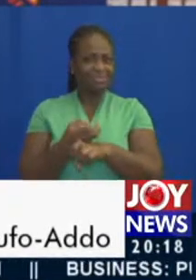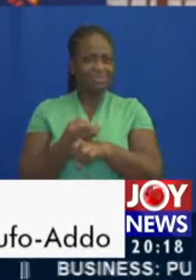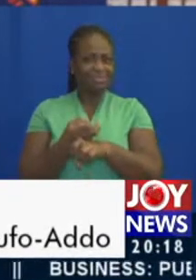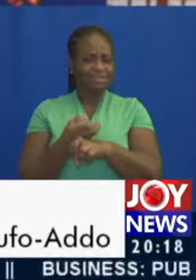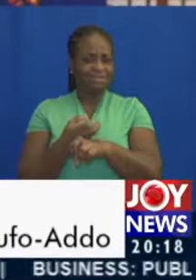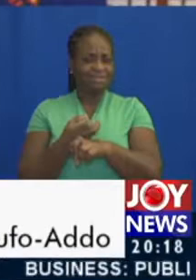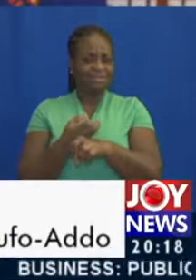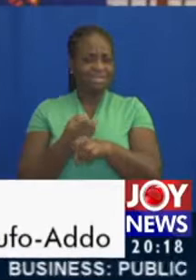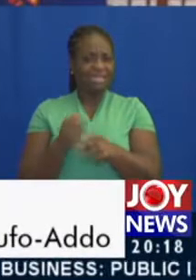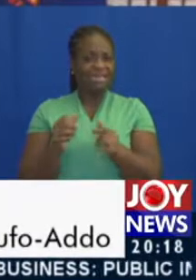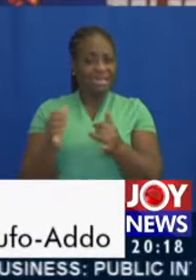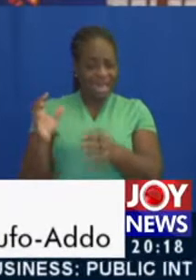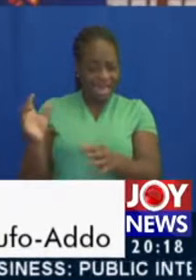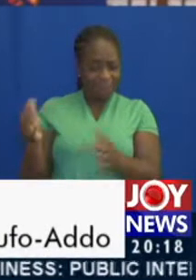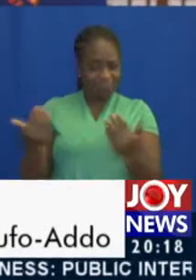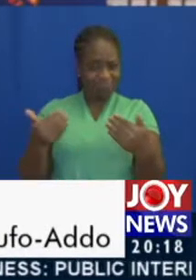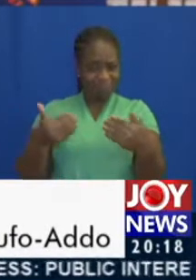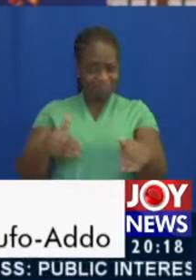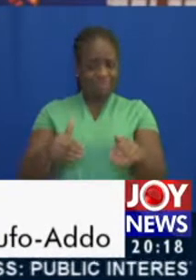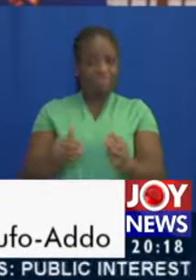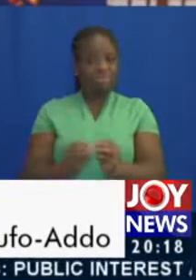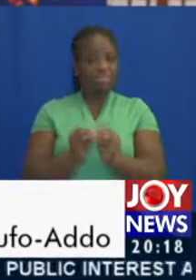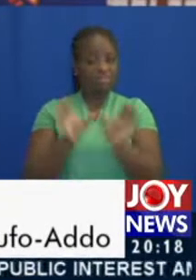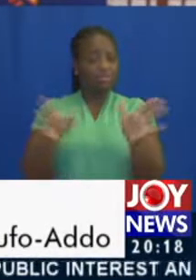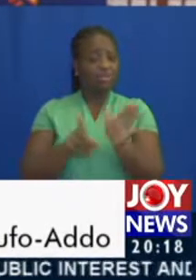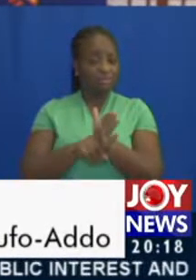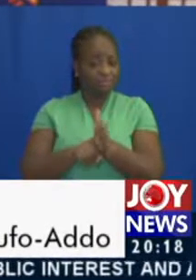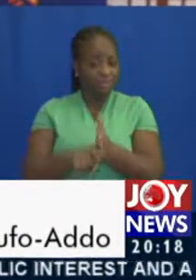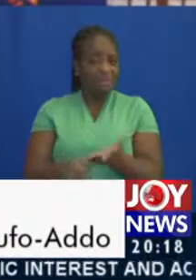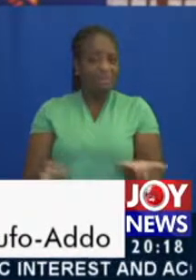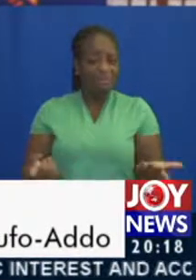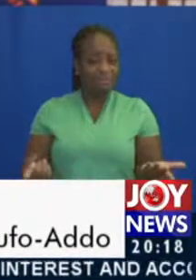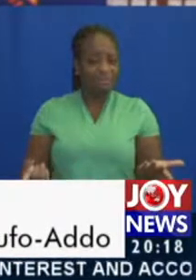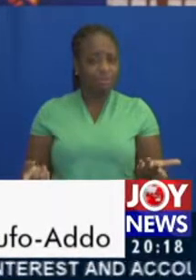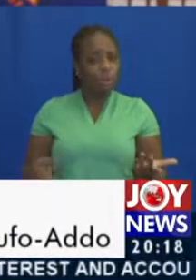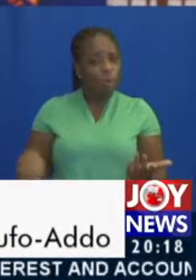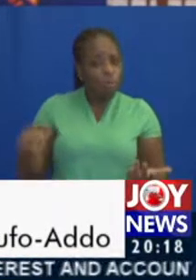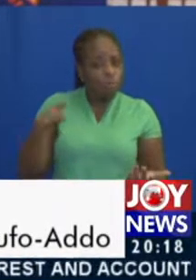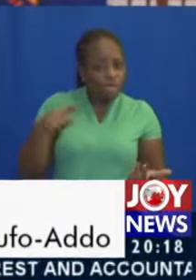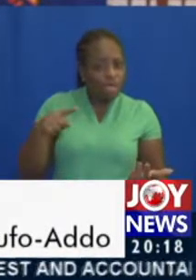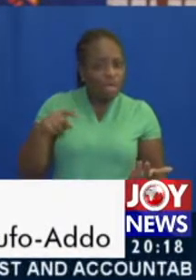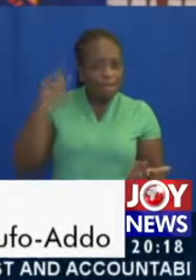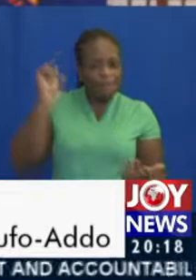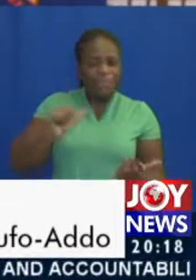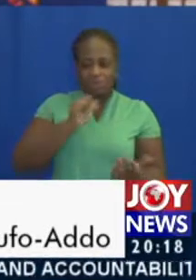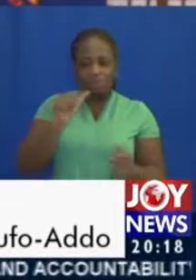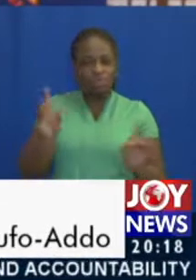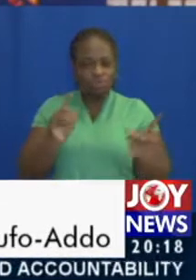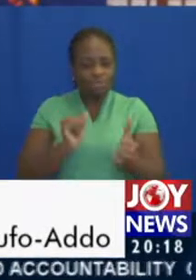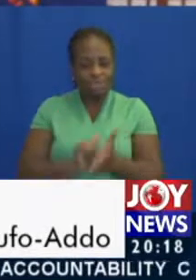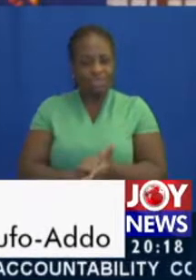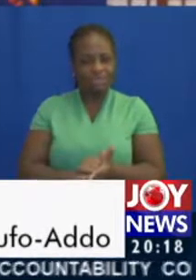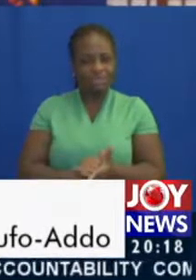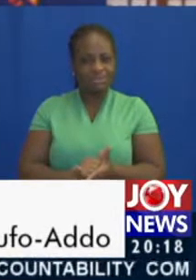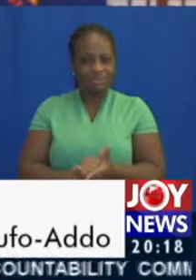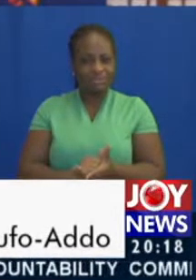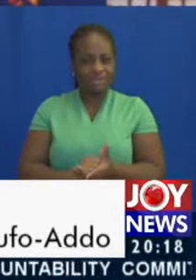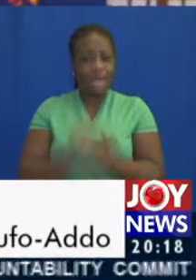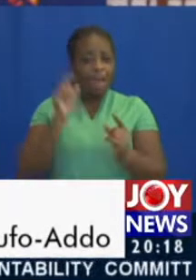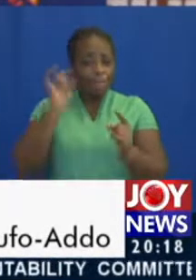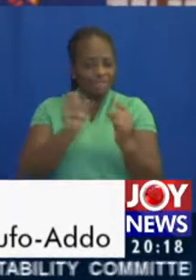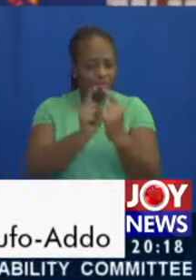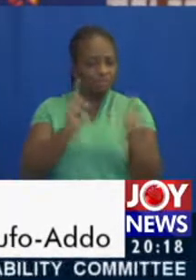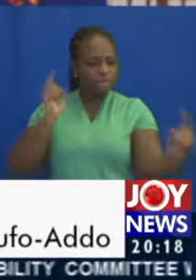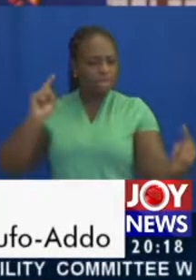the spread of the virus. We should not go down that road. Social distancing,